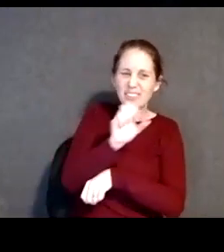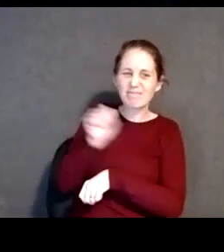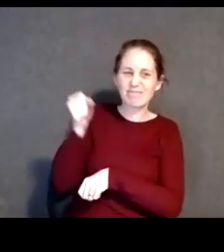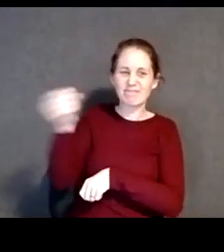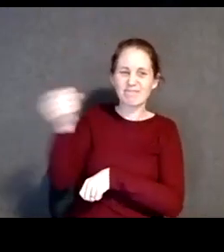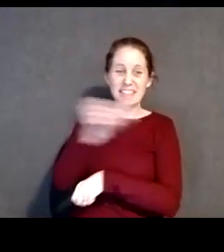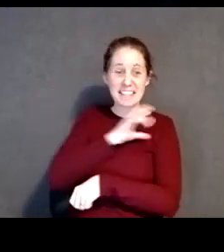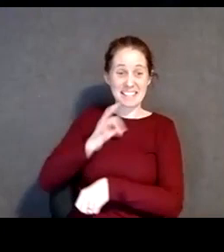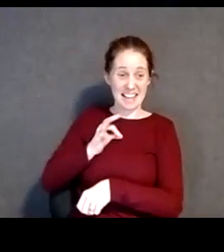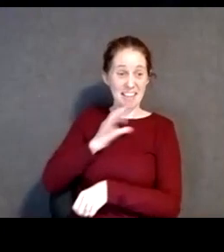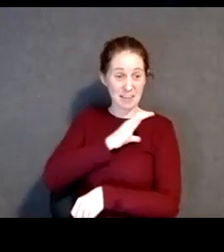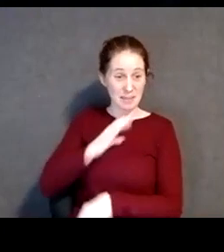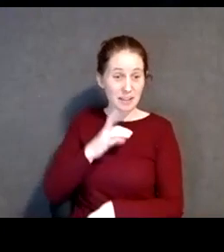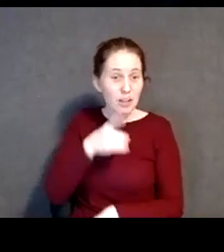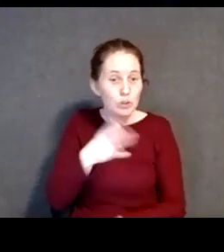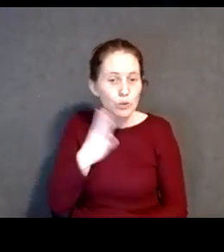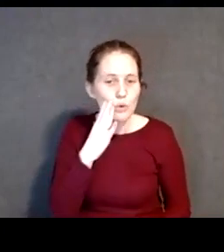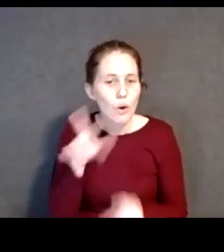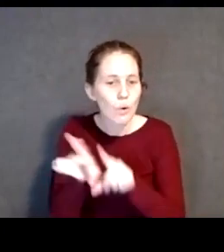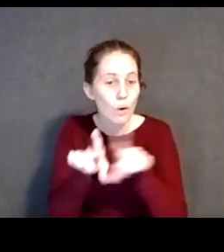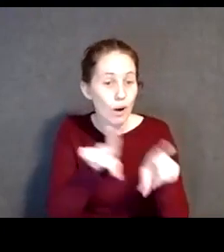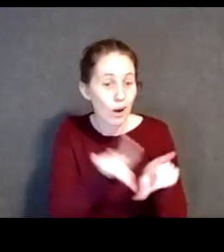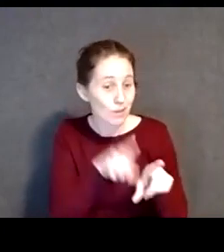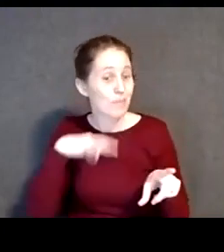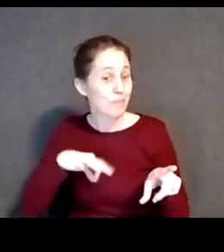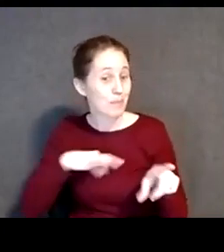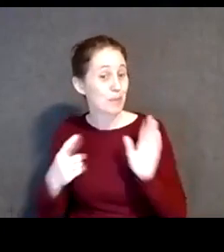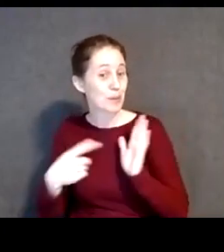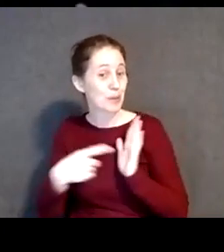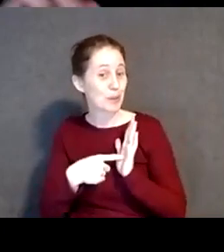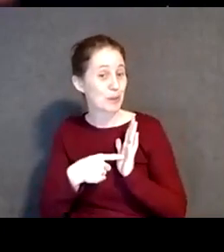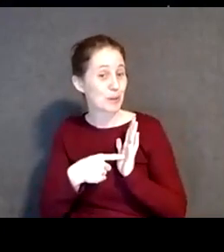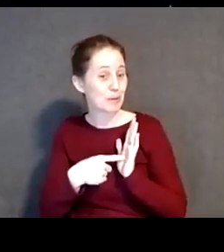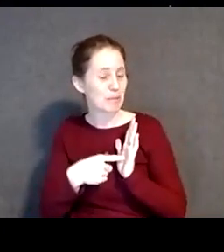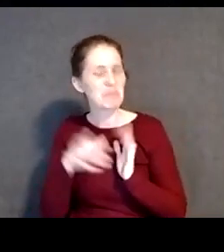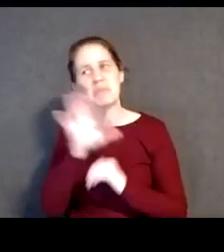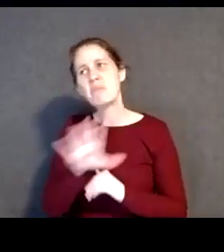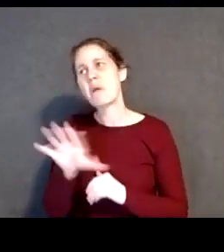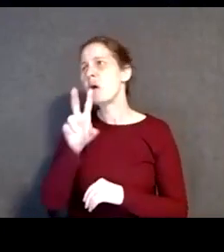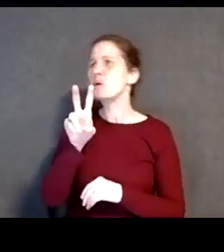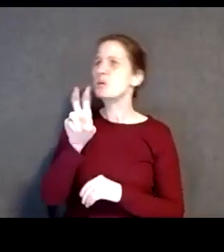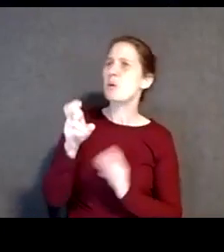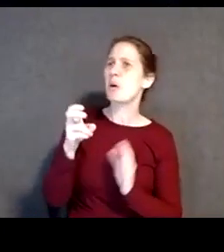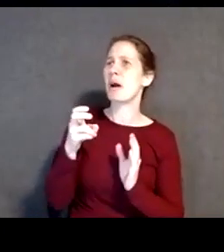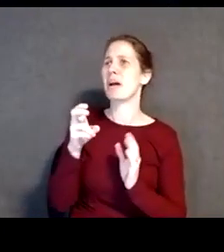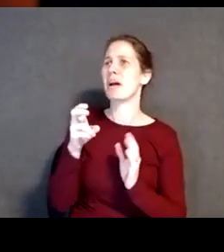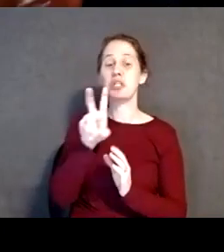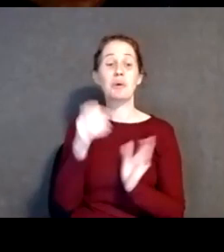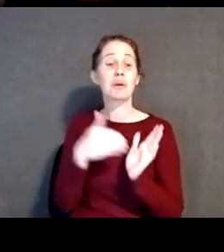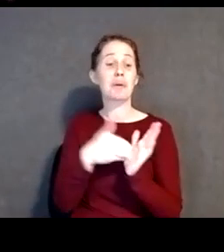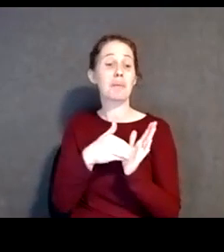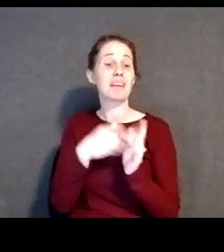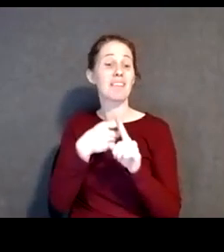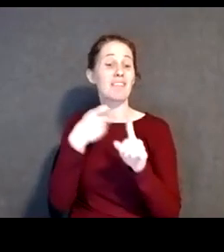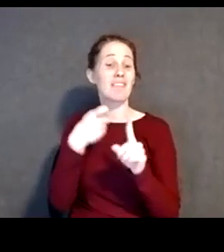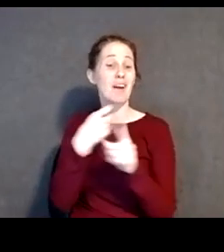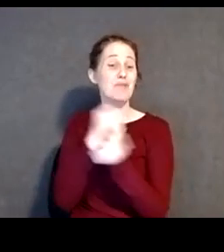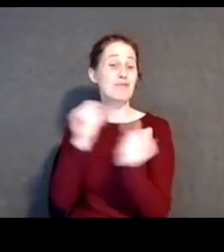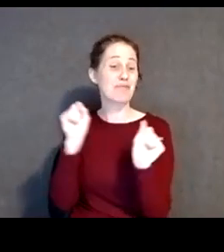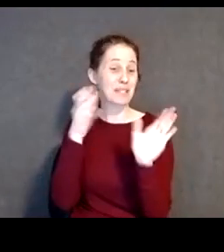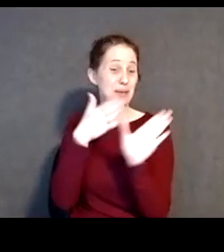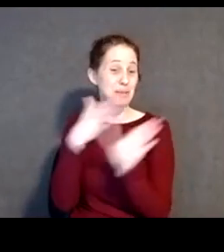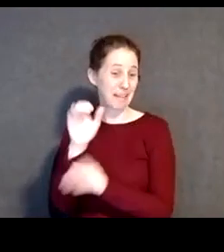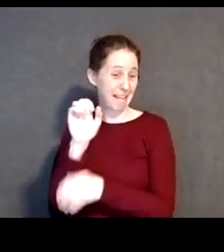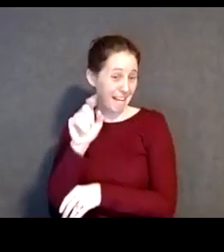And also, did you know that Pittsburgh is due to get about $200 million from the American Rescue Plan Act? They're voting on it